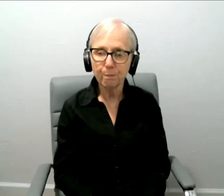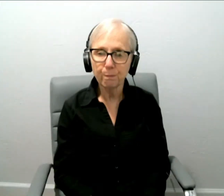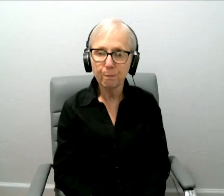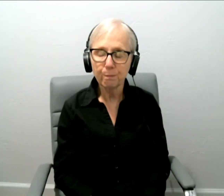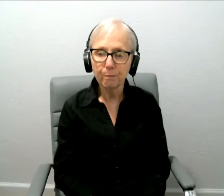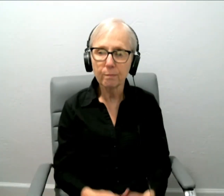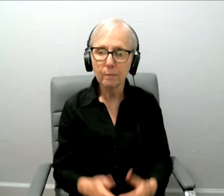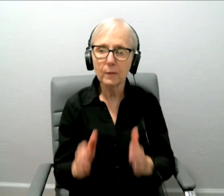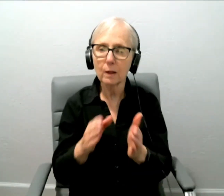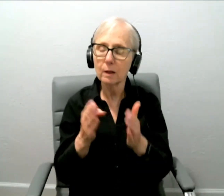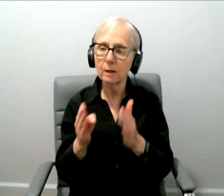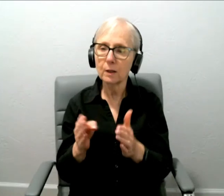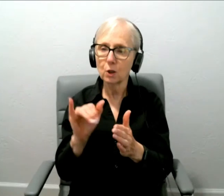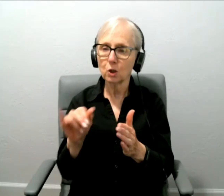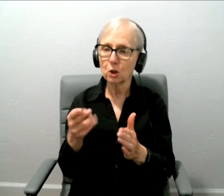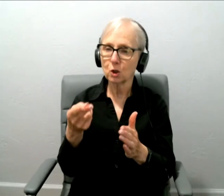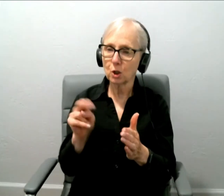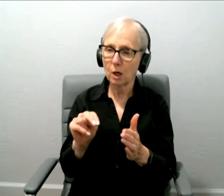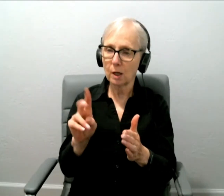All right, let's go to John Daly.